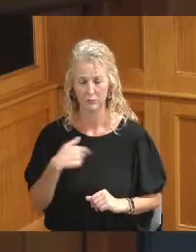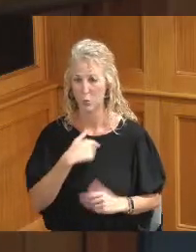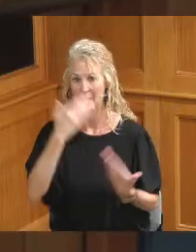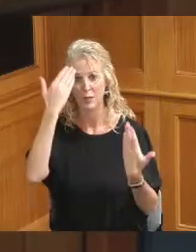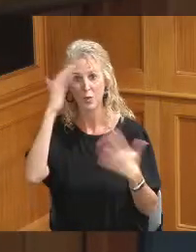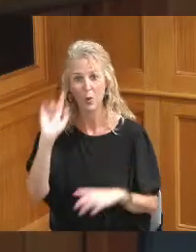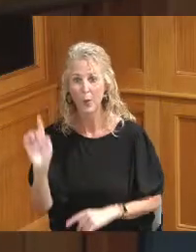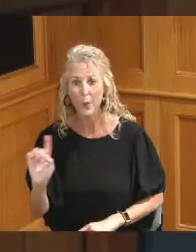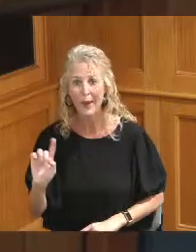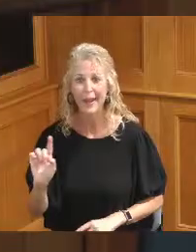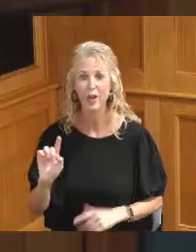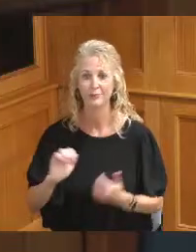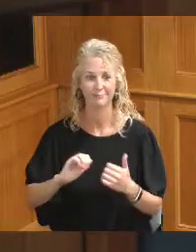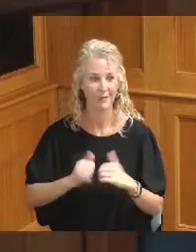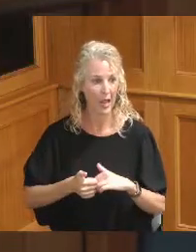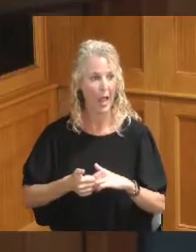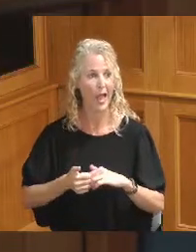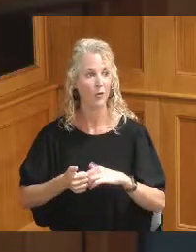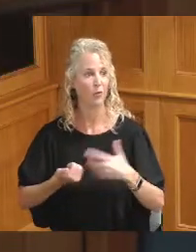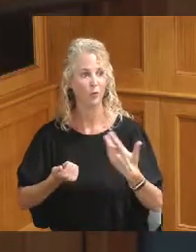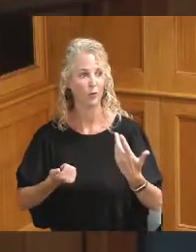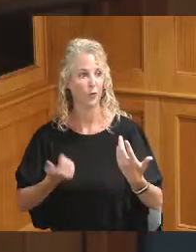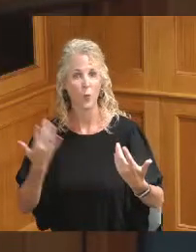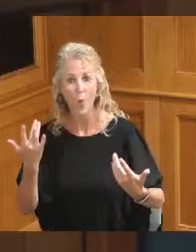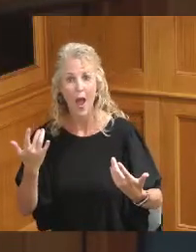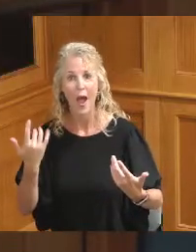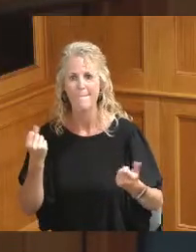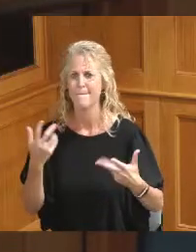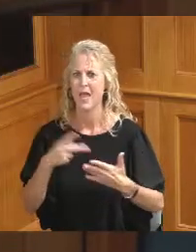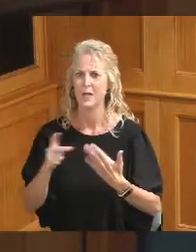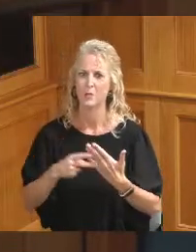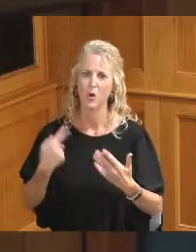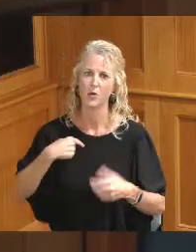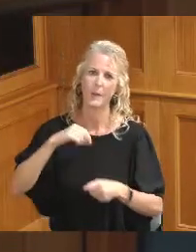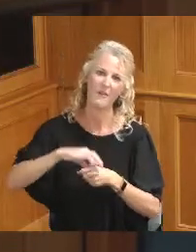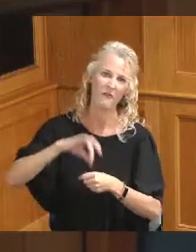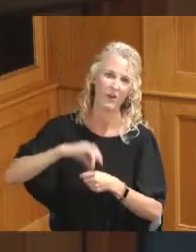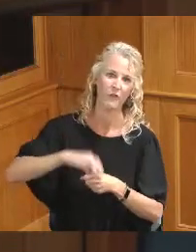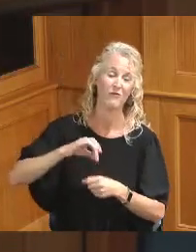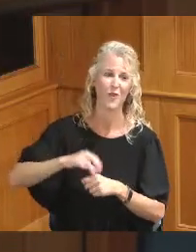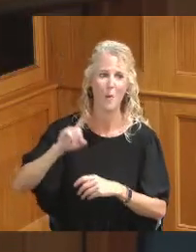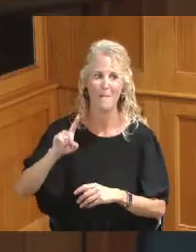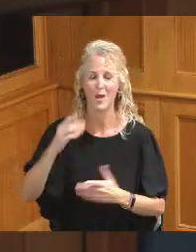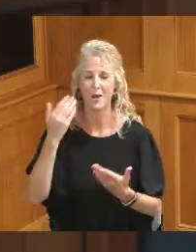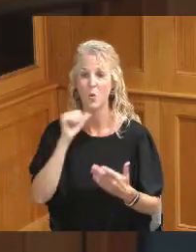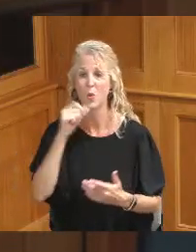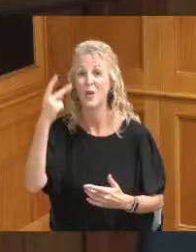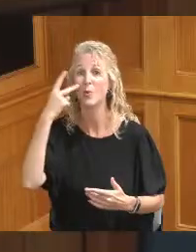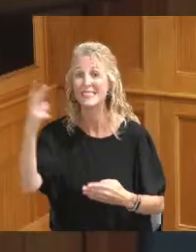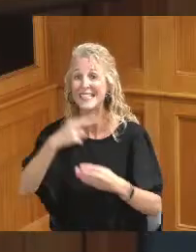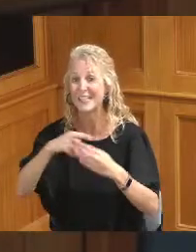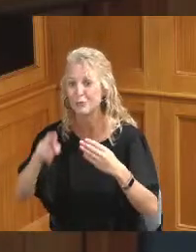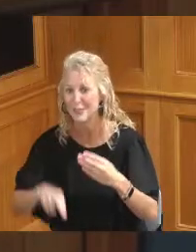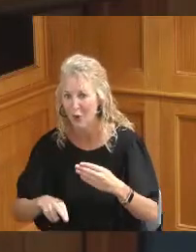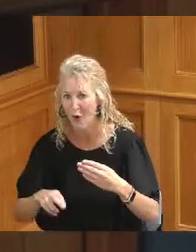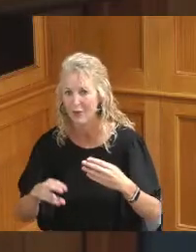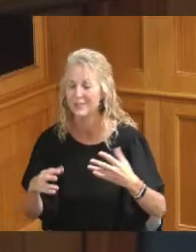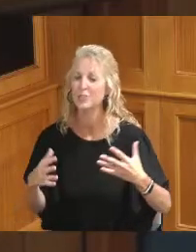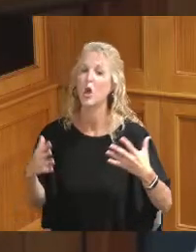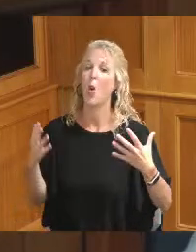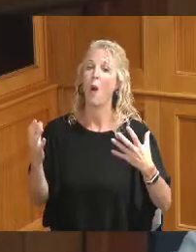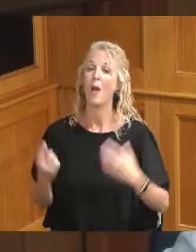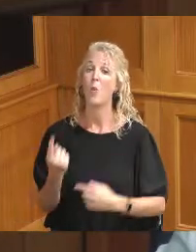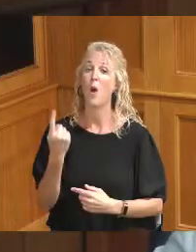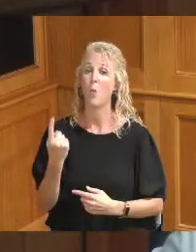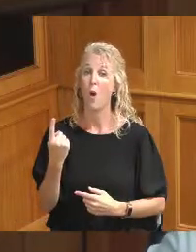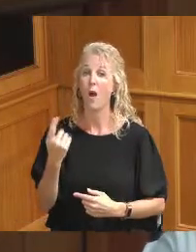know how many youth. We vote on a lot of programs, we vote on a lot of funding, but everything is so fragmented. And I wanted to have